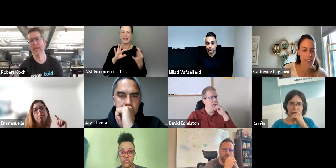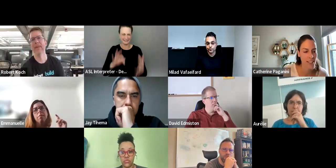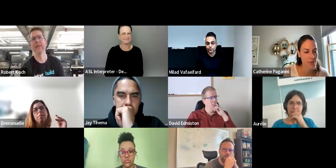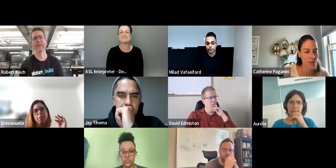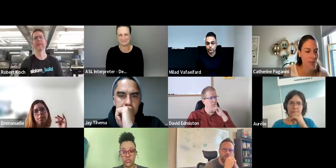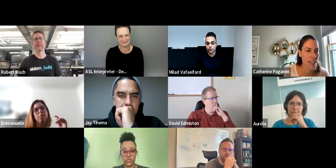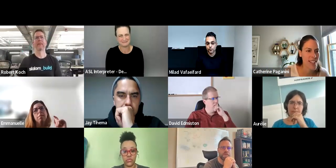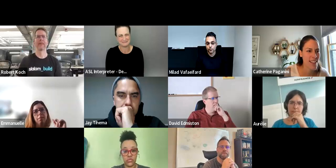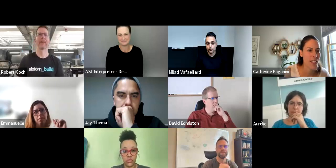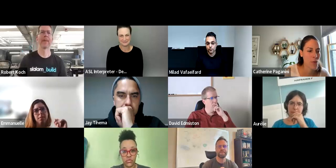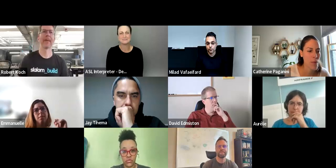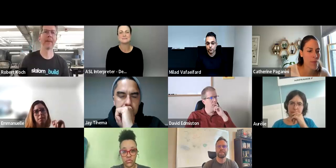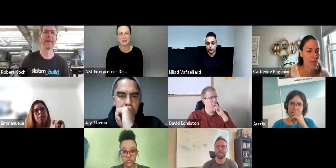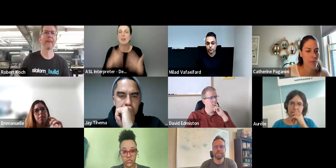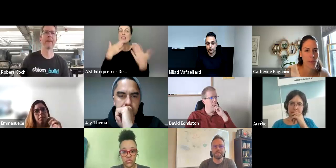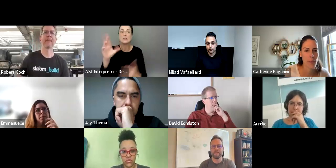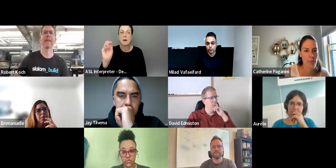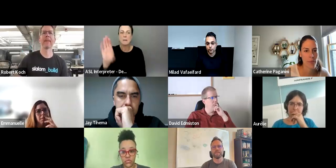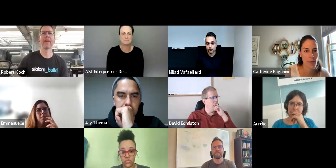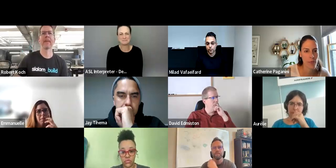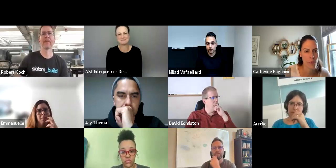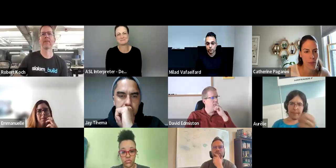Yes. Thank you, Rob.